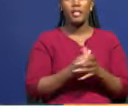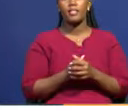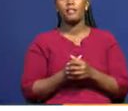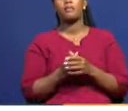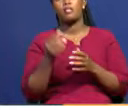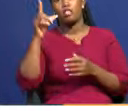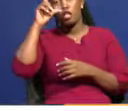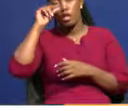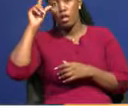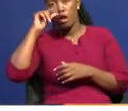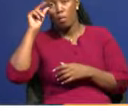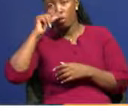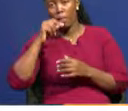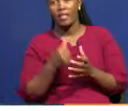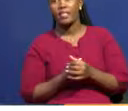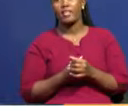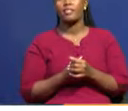in Mombasa.